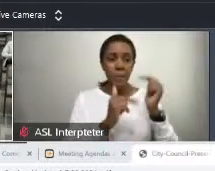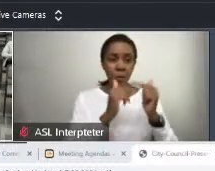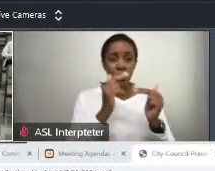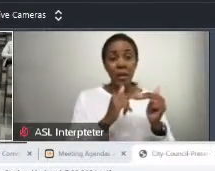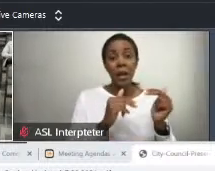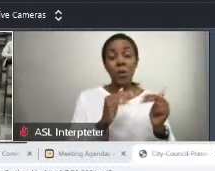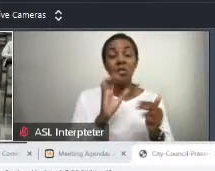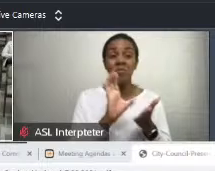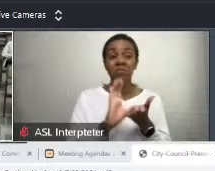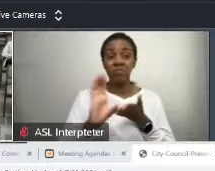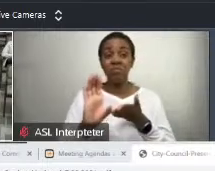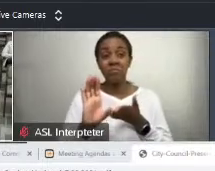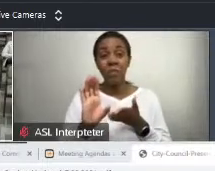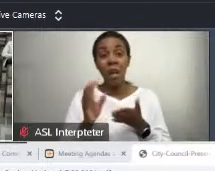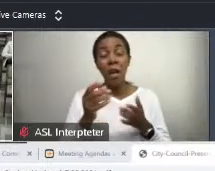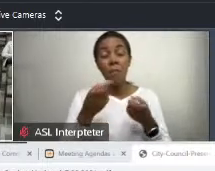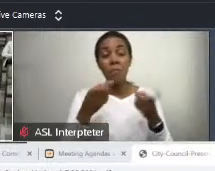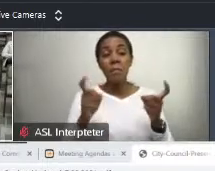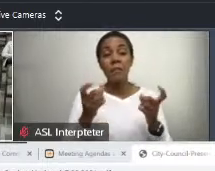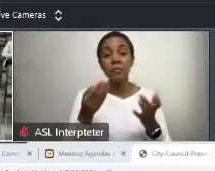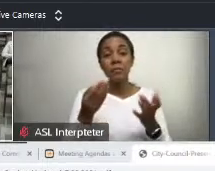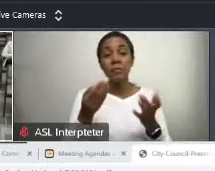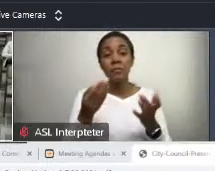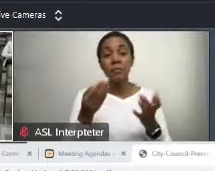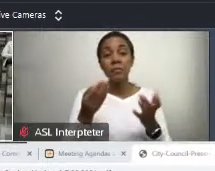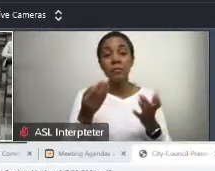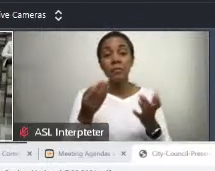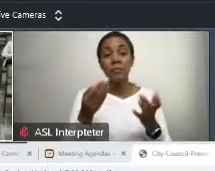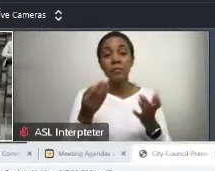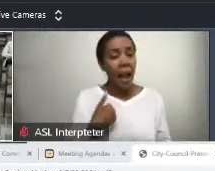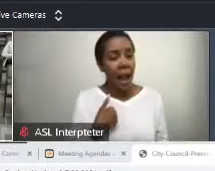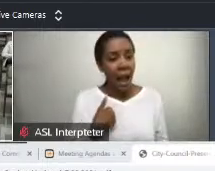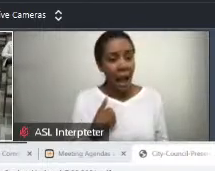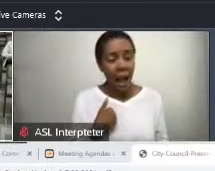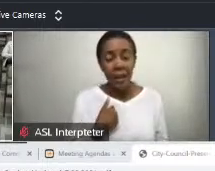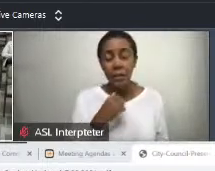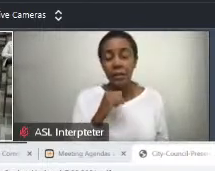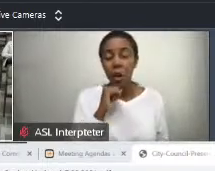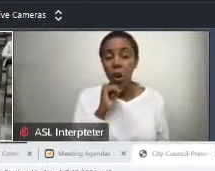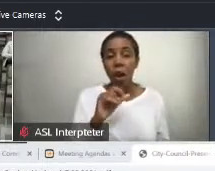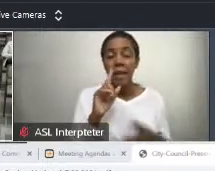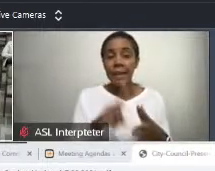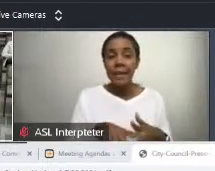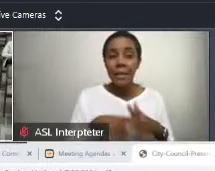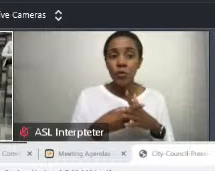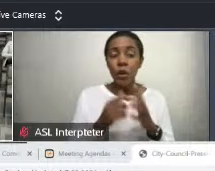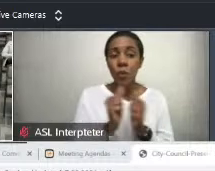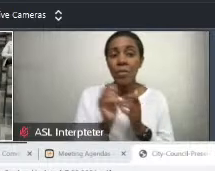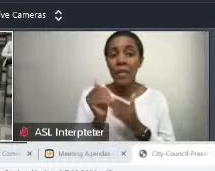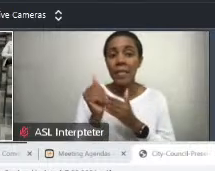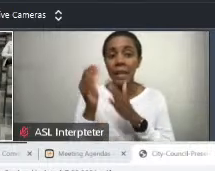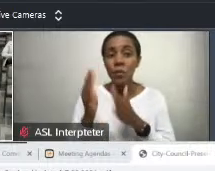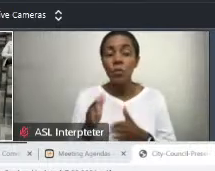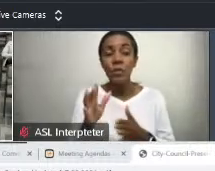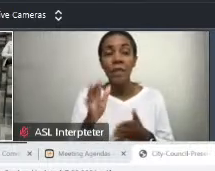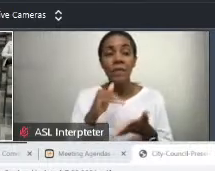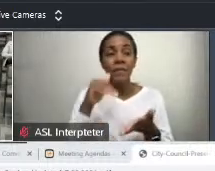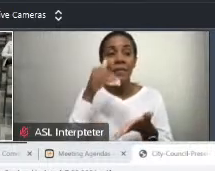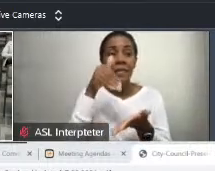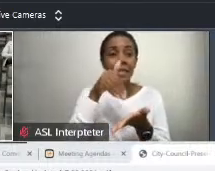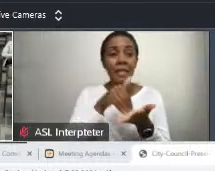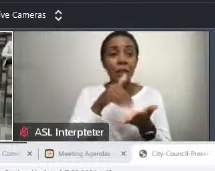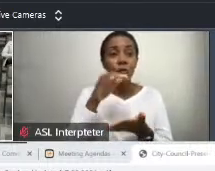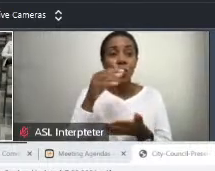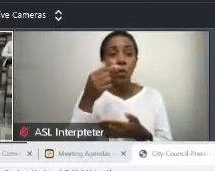substantial sum of money. We've also, I have met, at least initially, with the leader, one of the leaders of Central Gardens, and